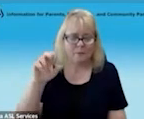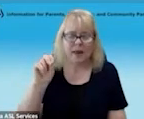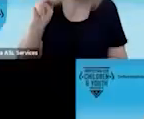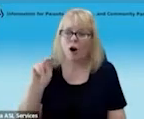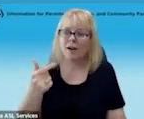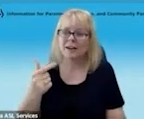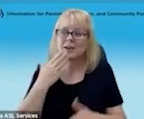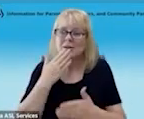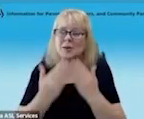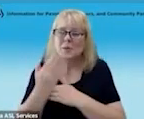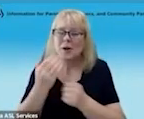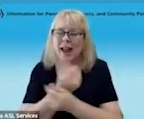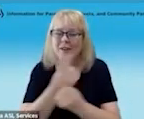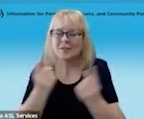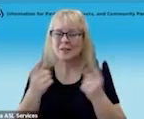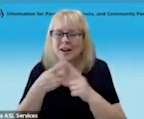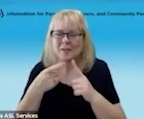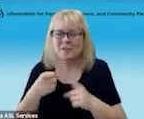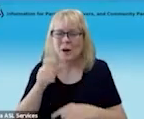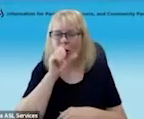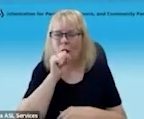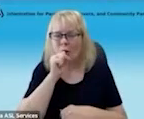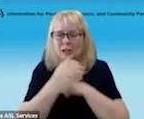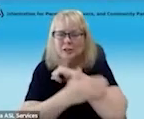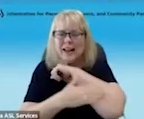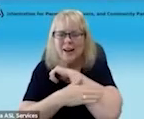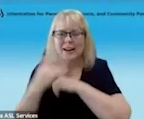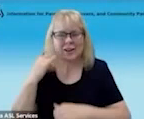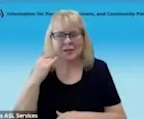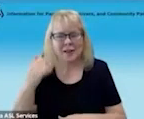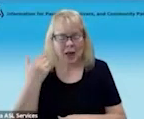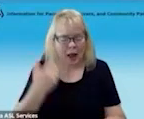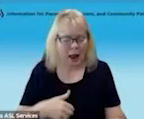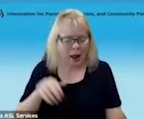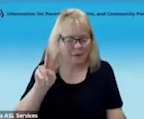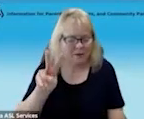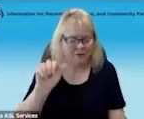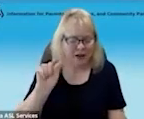Thank you, Ms. Davis. I'll now turn it over to Vatana Pung.